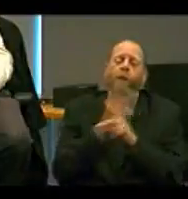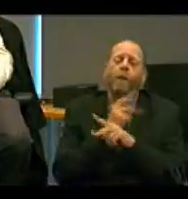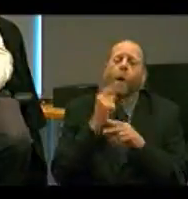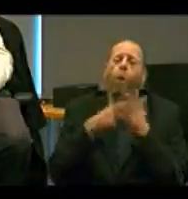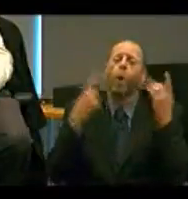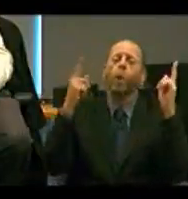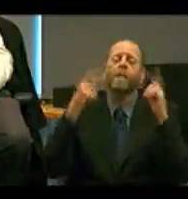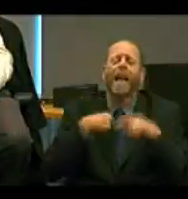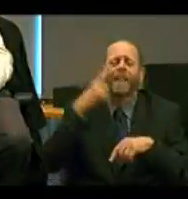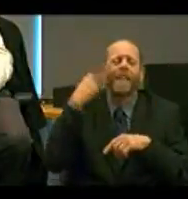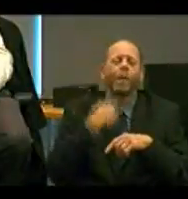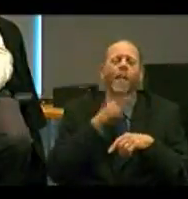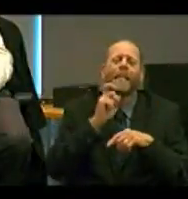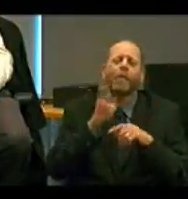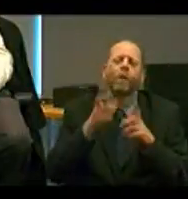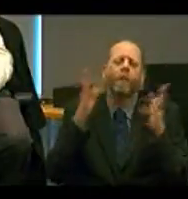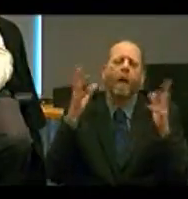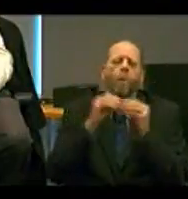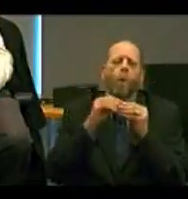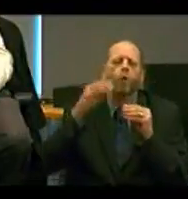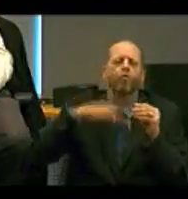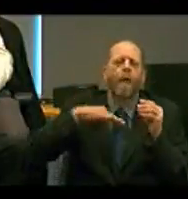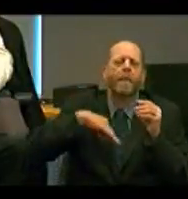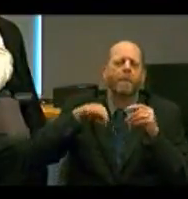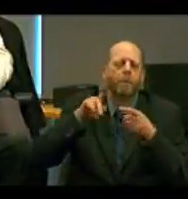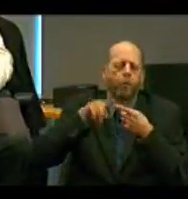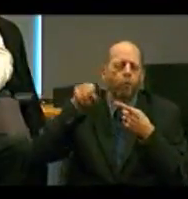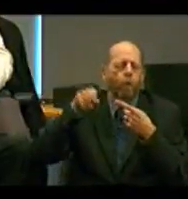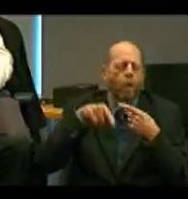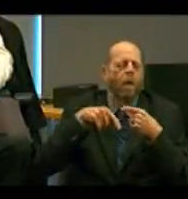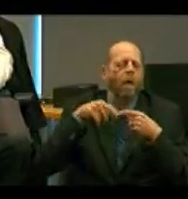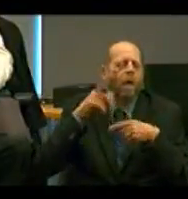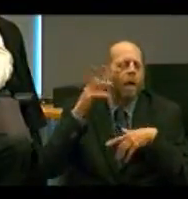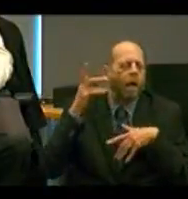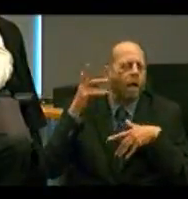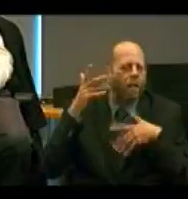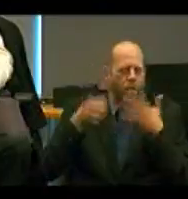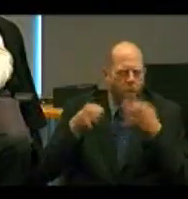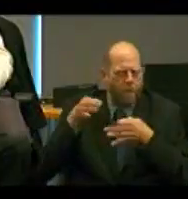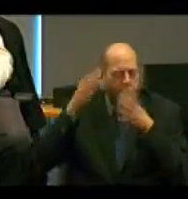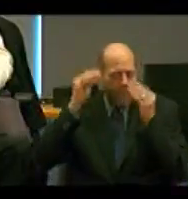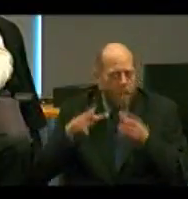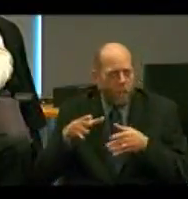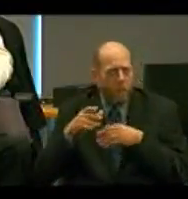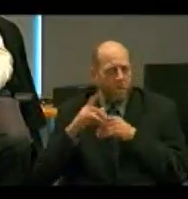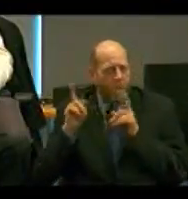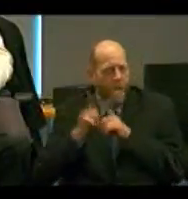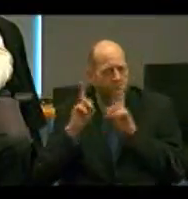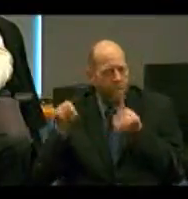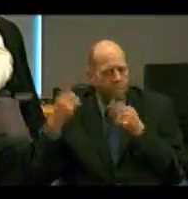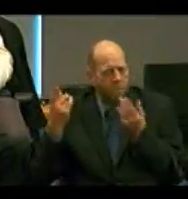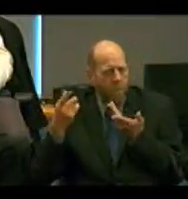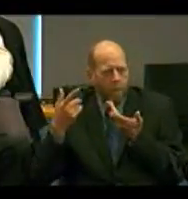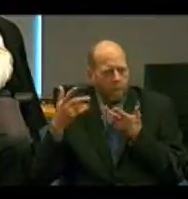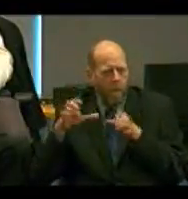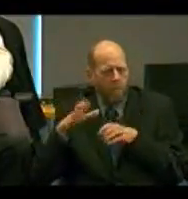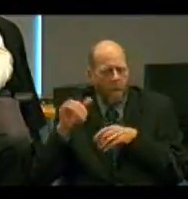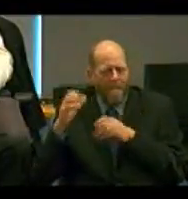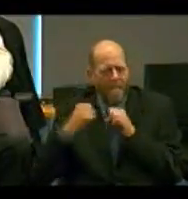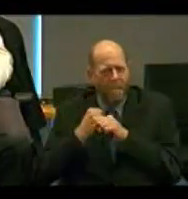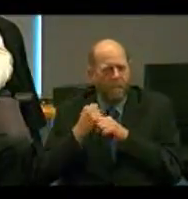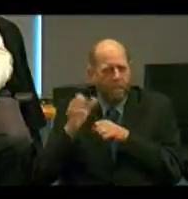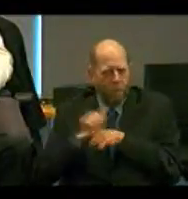works, I think we need to give a lot more credit to the judgment of teachers as it has been informed by years of practice and